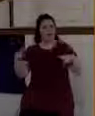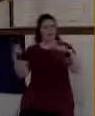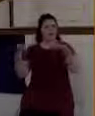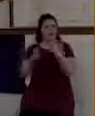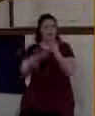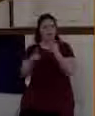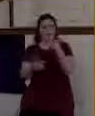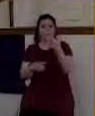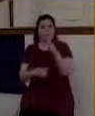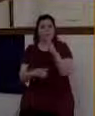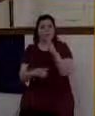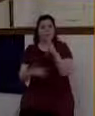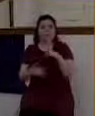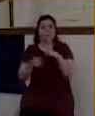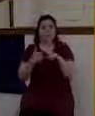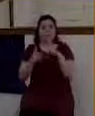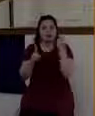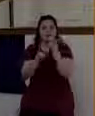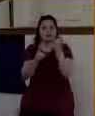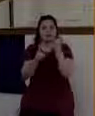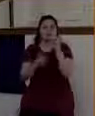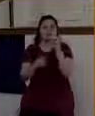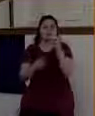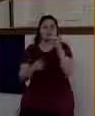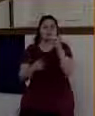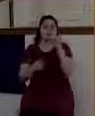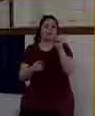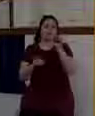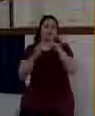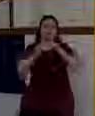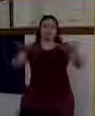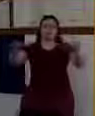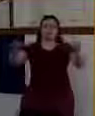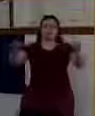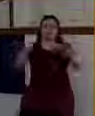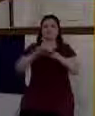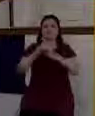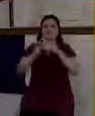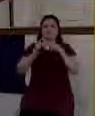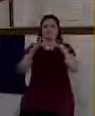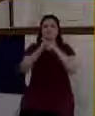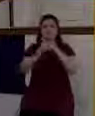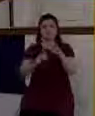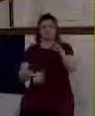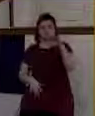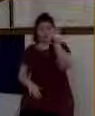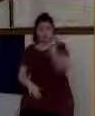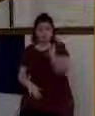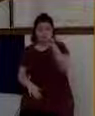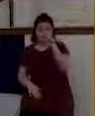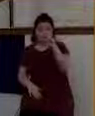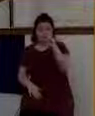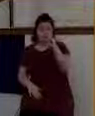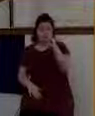started, through an angel that came to Joseph Smith. Islam, did you know Islam started by